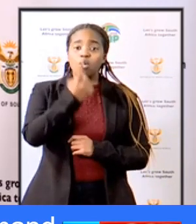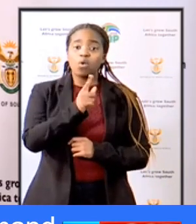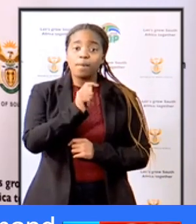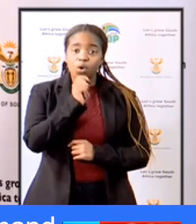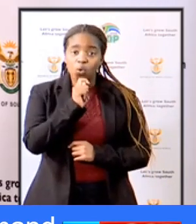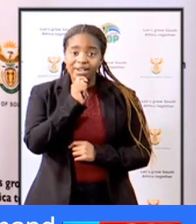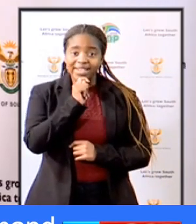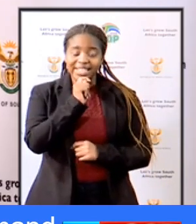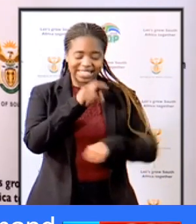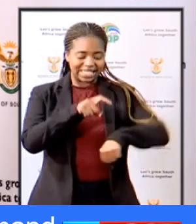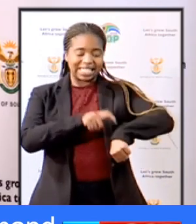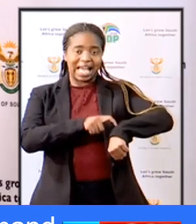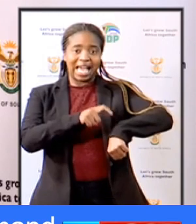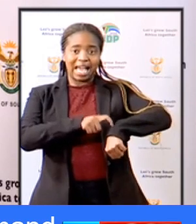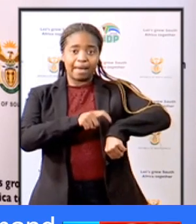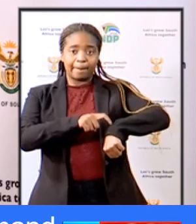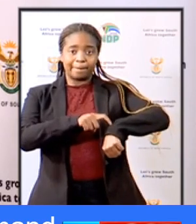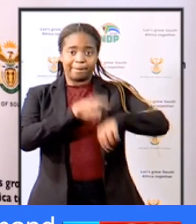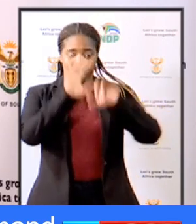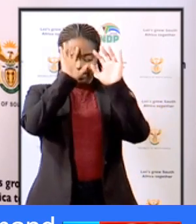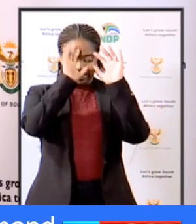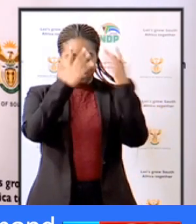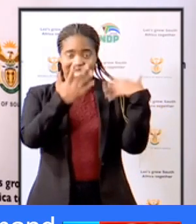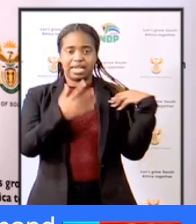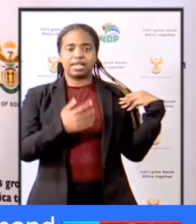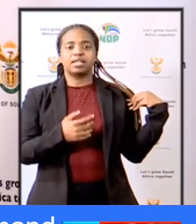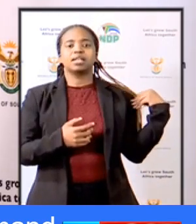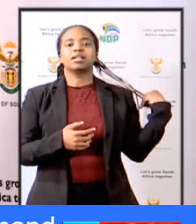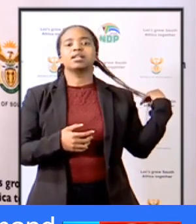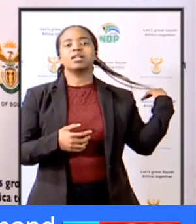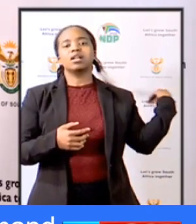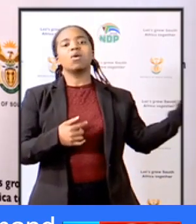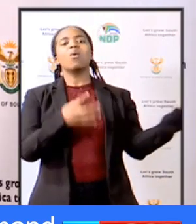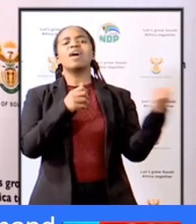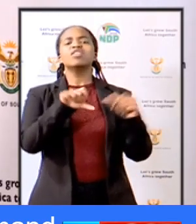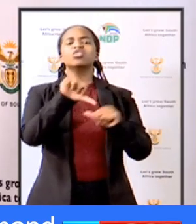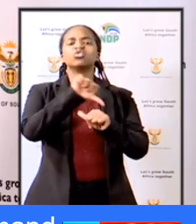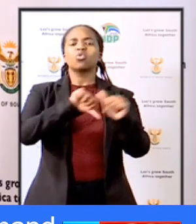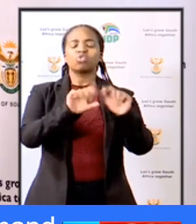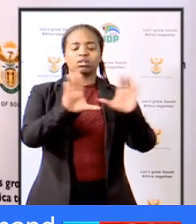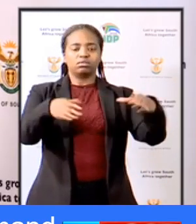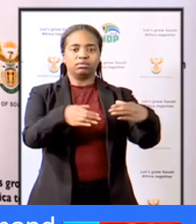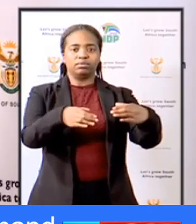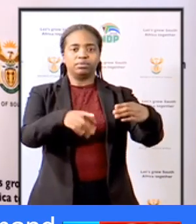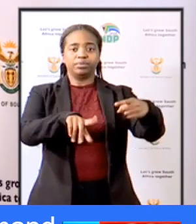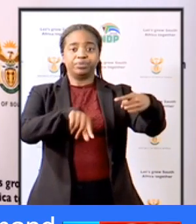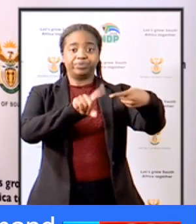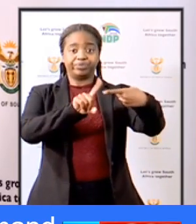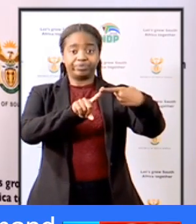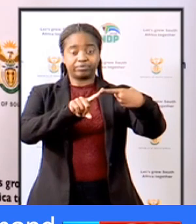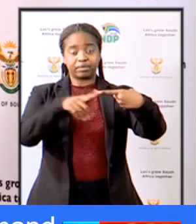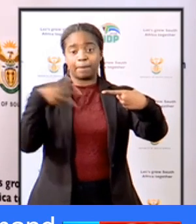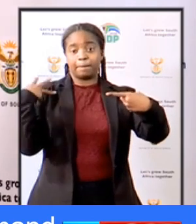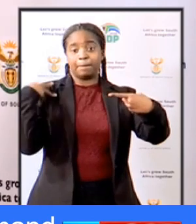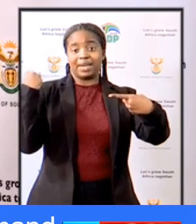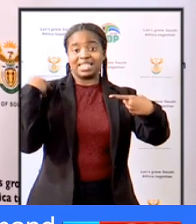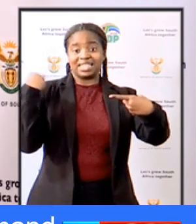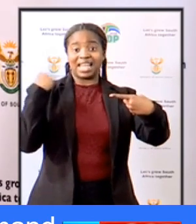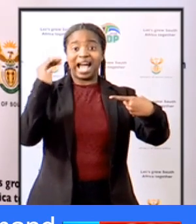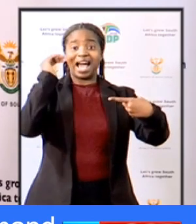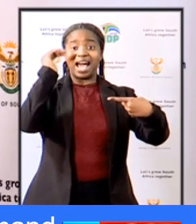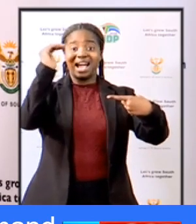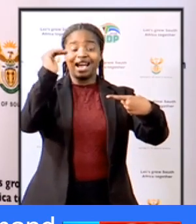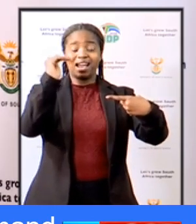tomorrow morning at 10, we'll have the social cluster. The social cluster includes ministers of higher